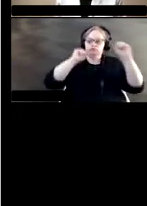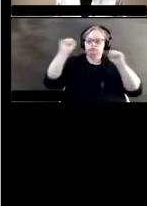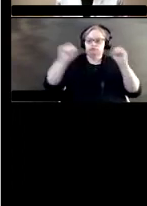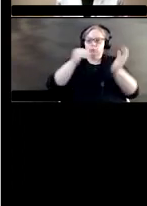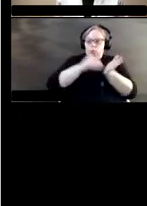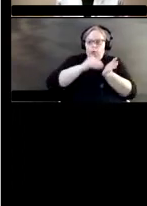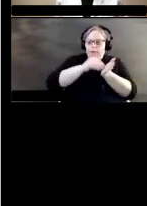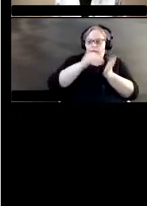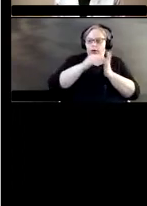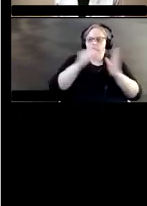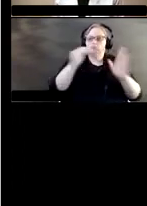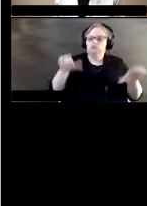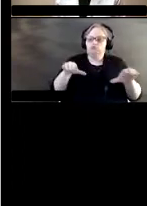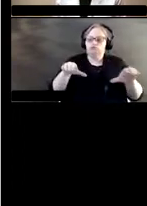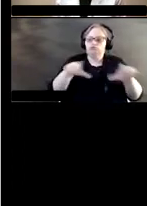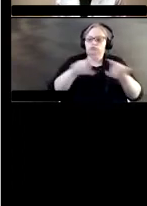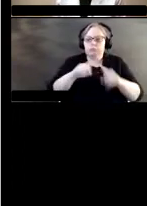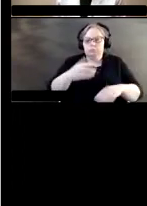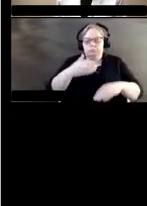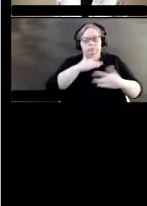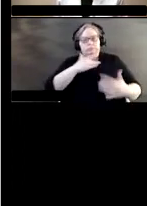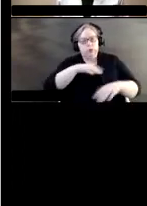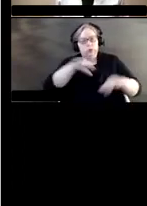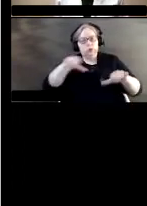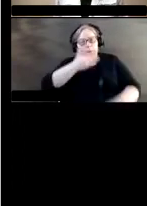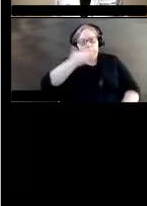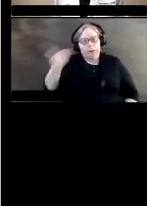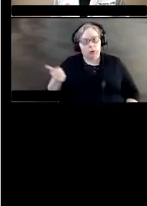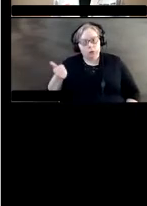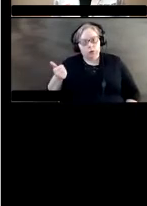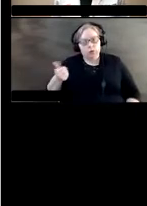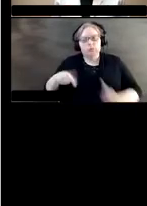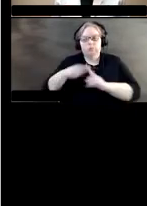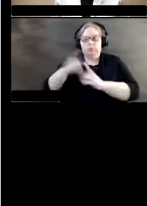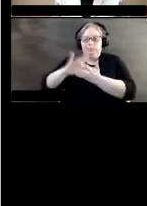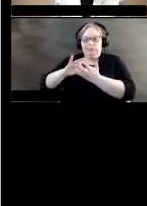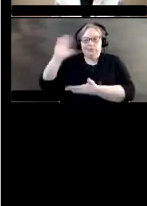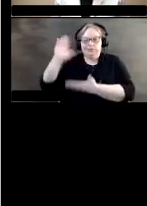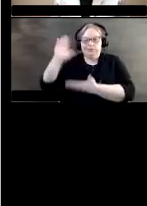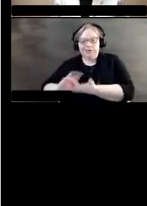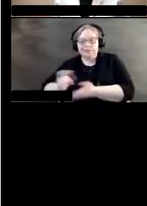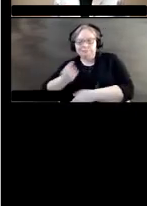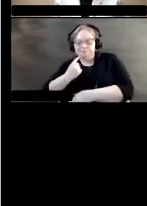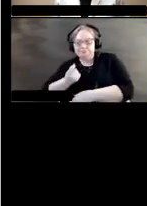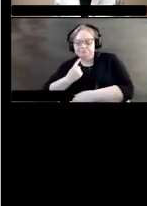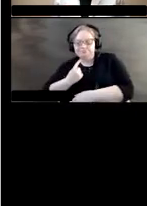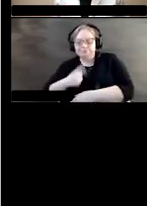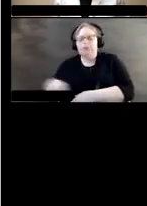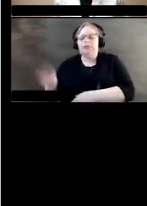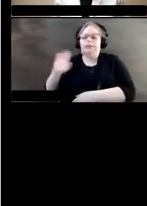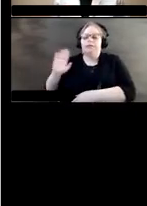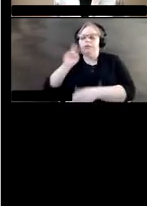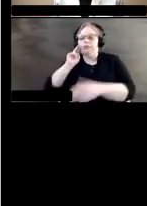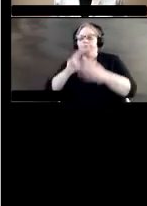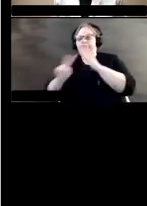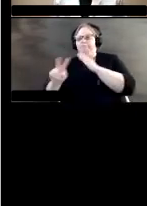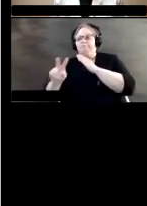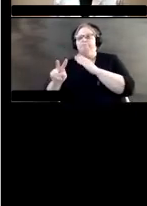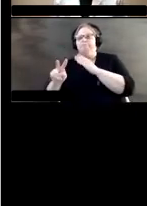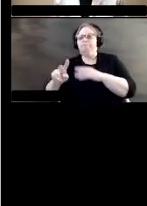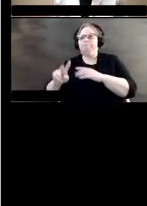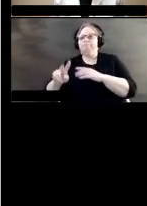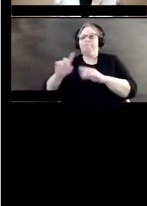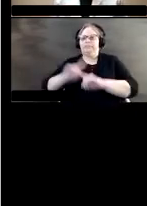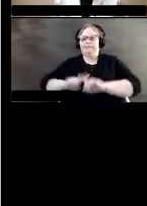better and they are on less medication. The prognosis for their course is different than people who are